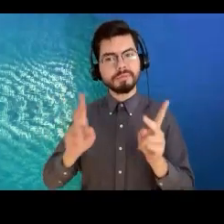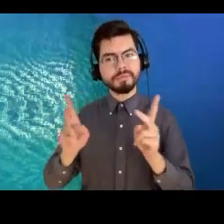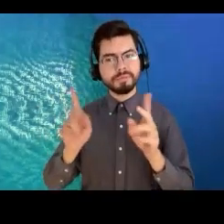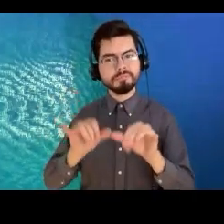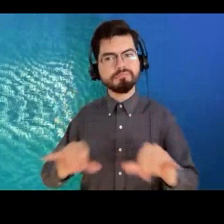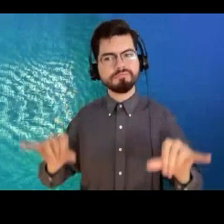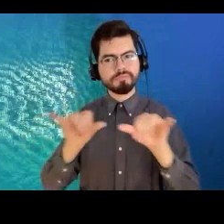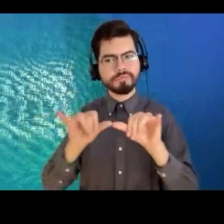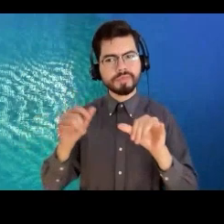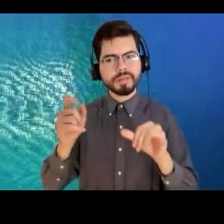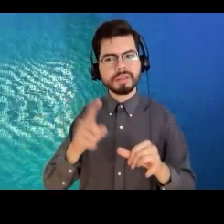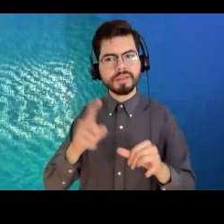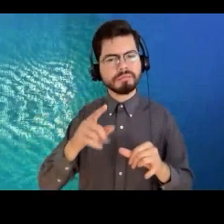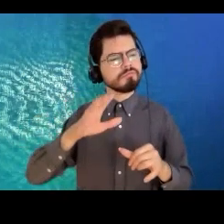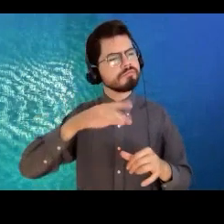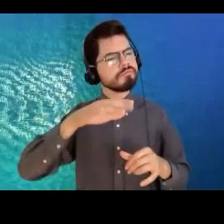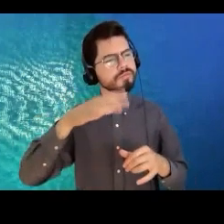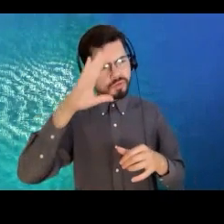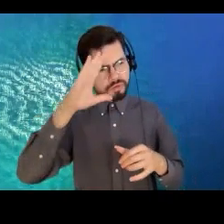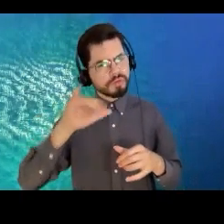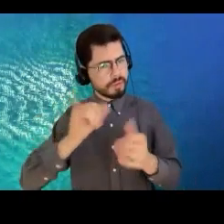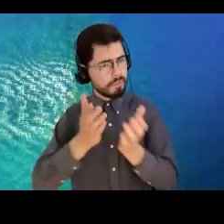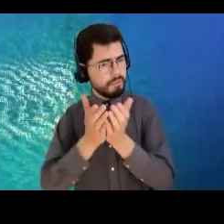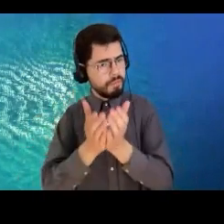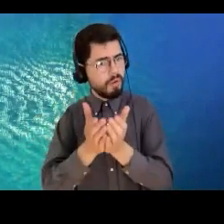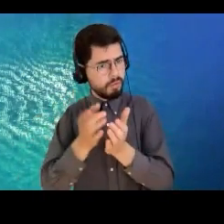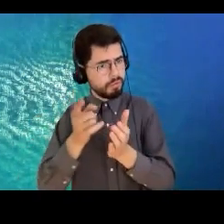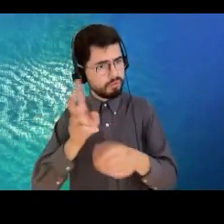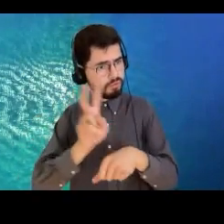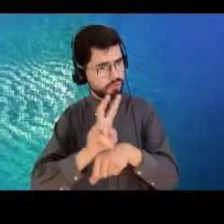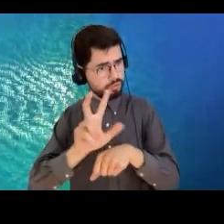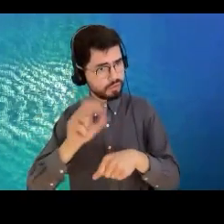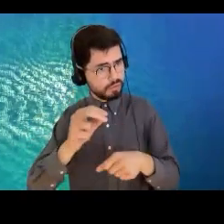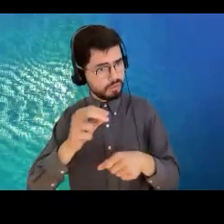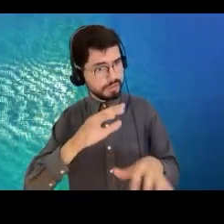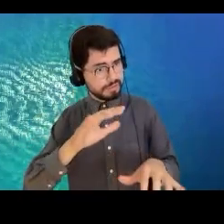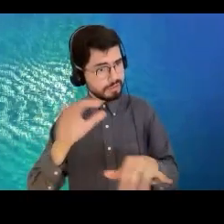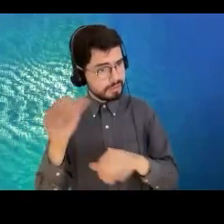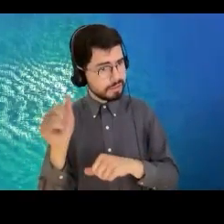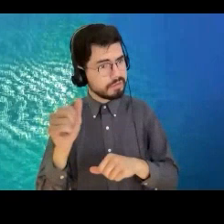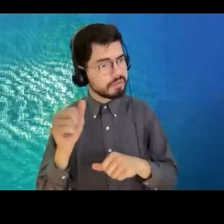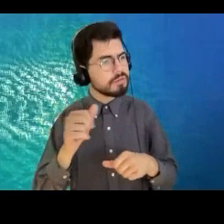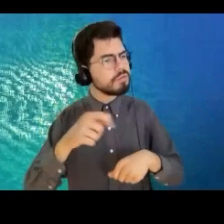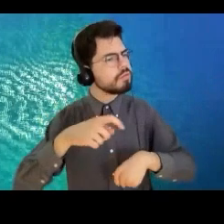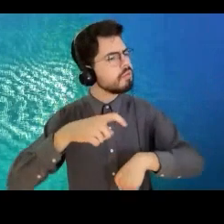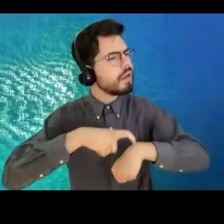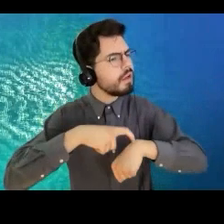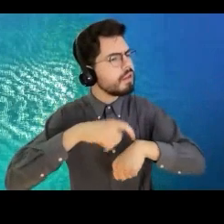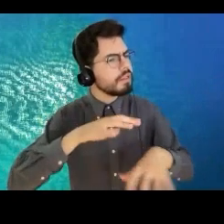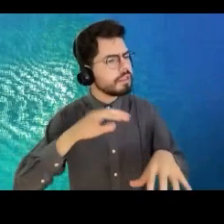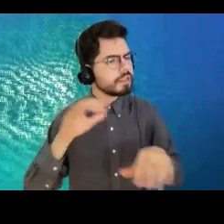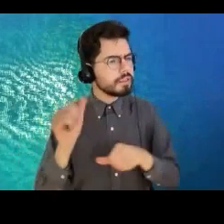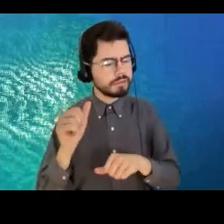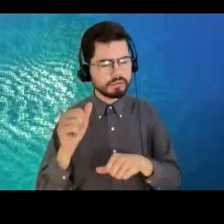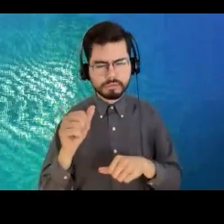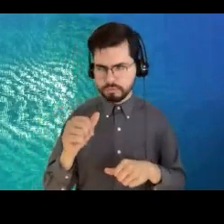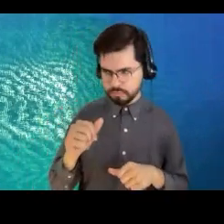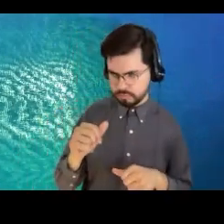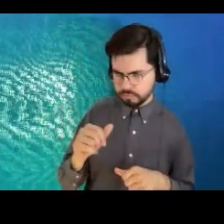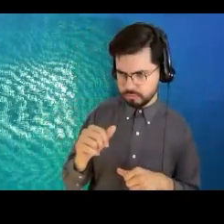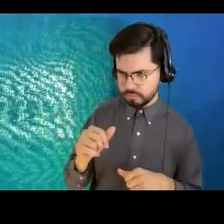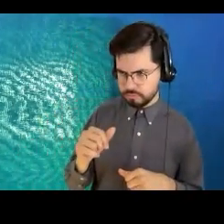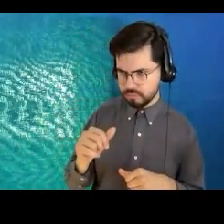the 2:30 boat leave? And so how do you answer that? And so it's like, Well,